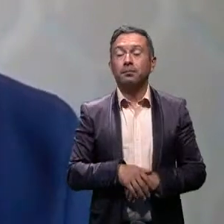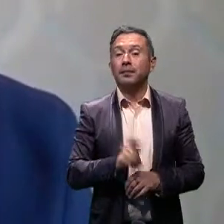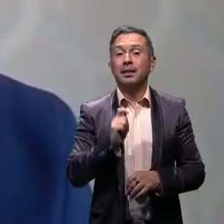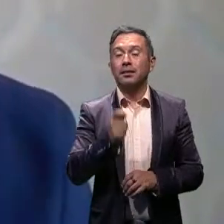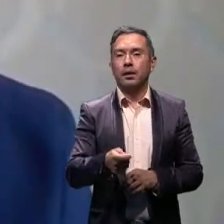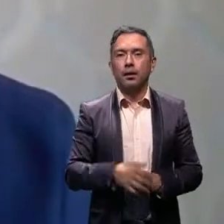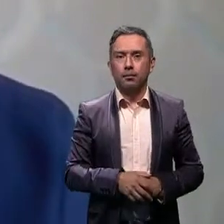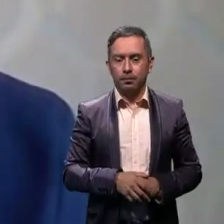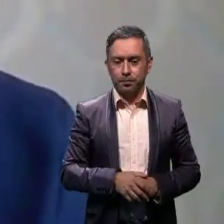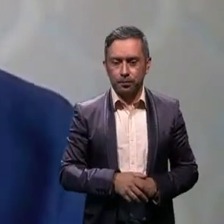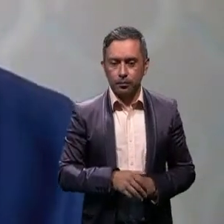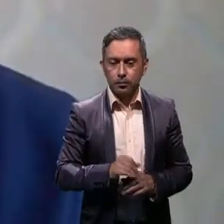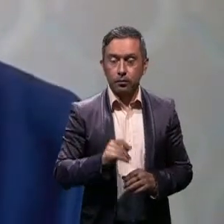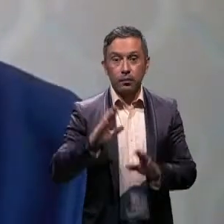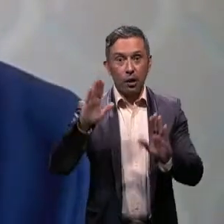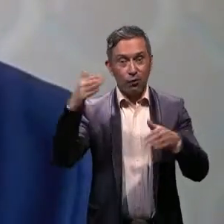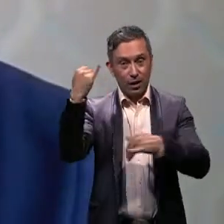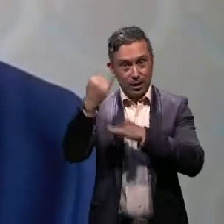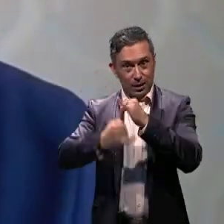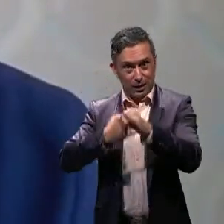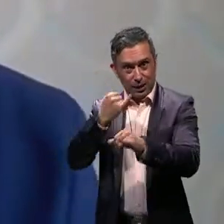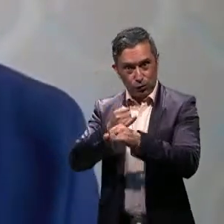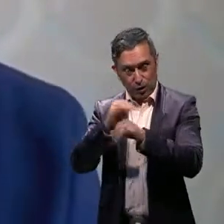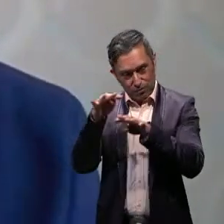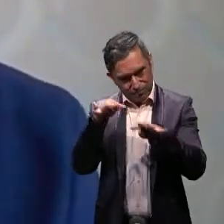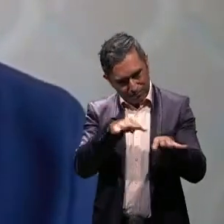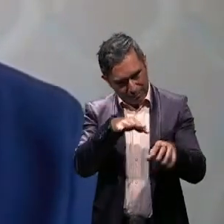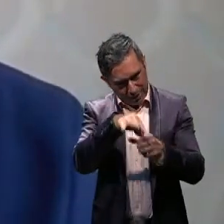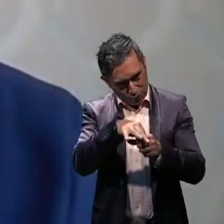platforms. In this way, the